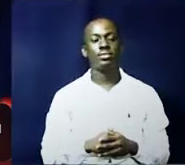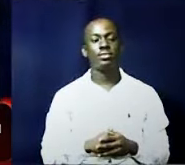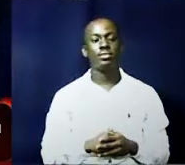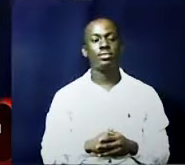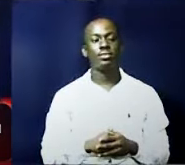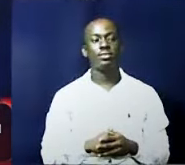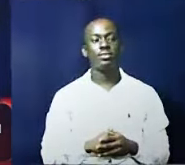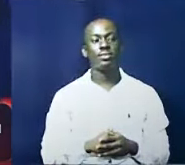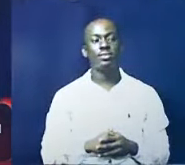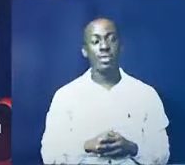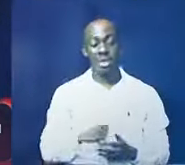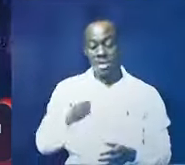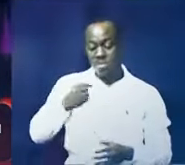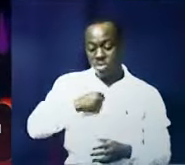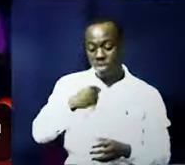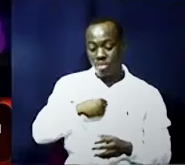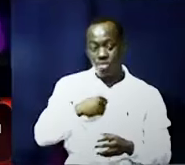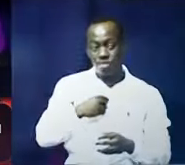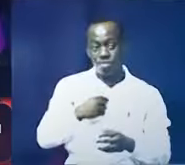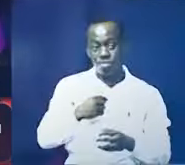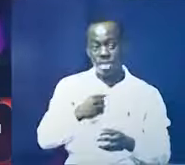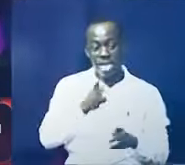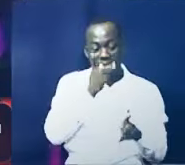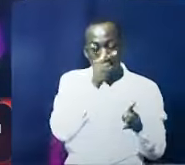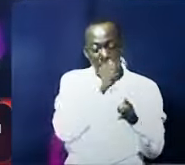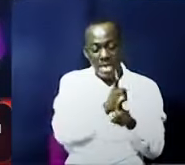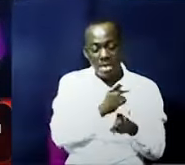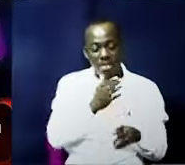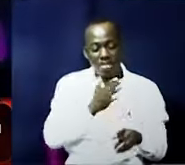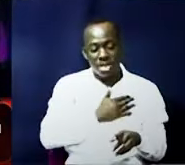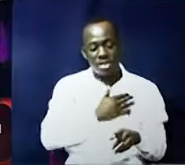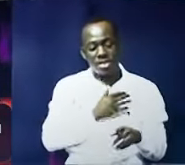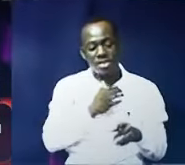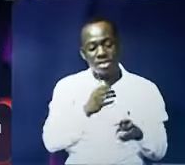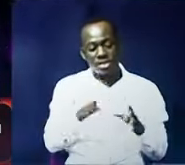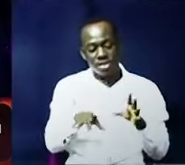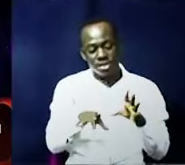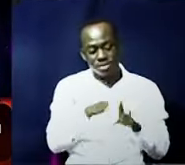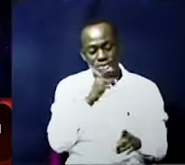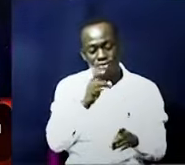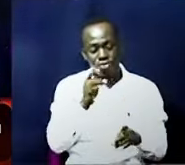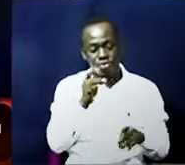I'll put my spirit on him and he will bring justice to the